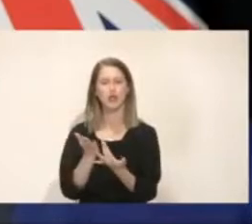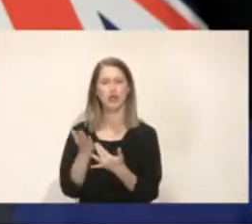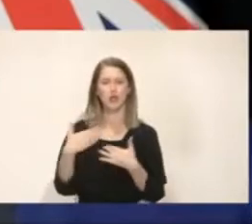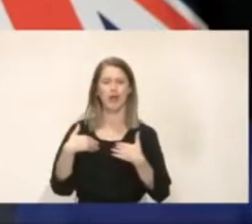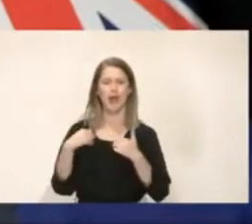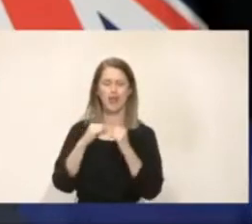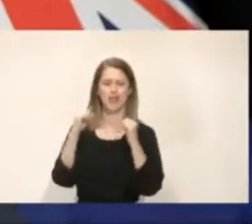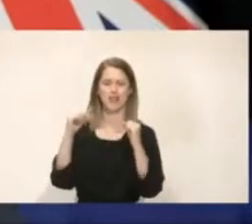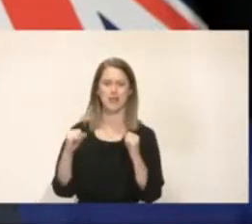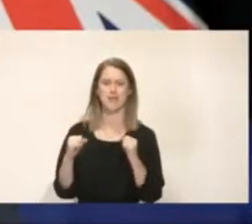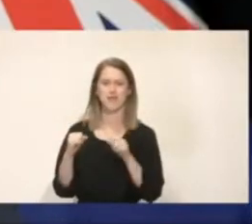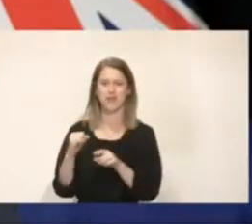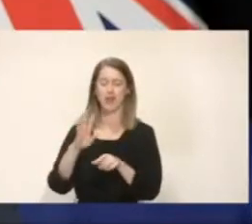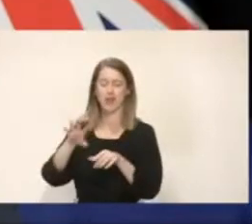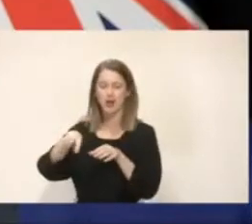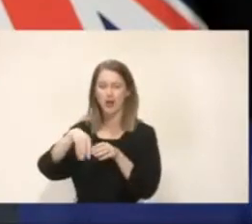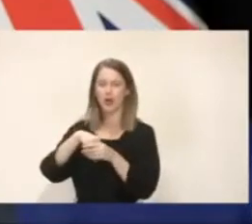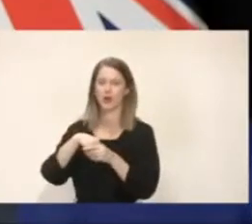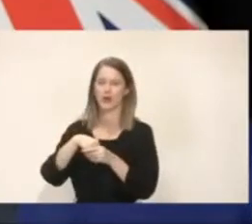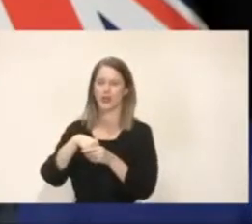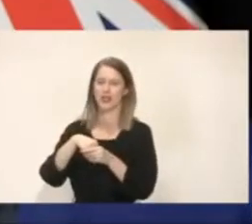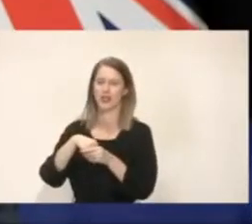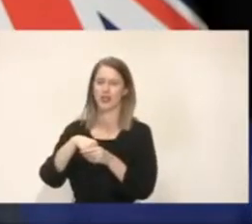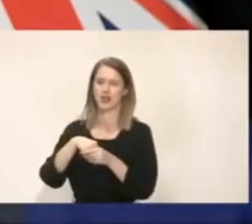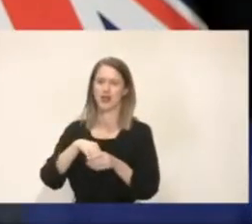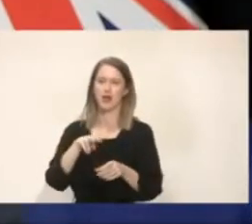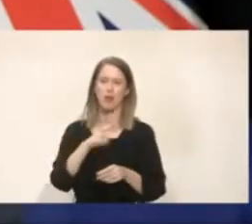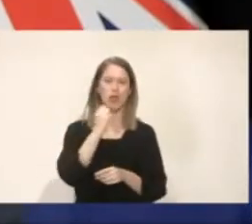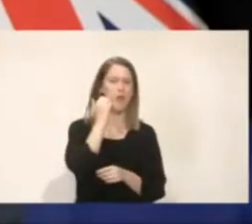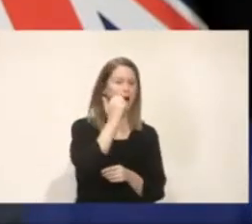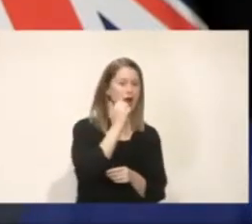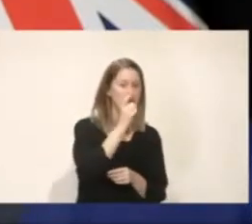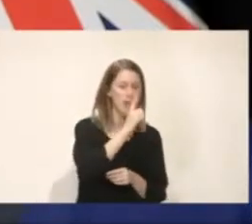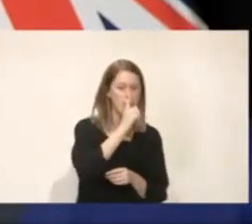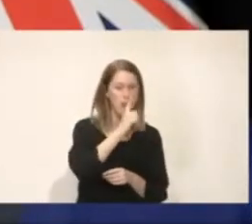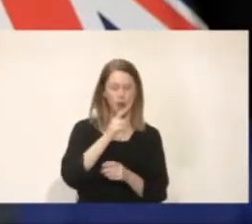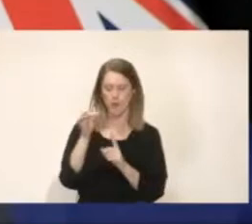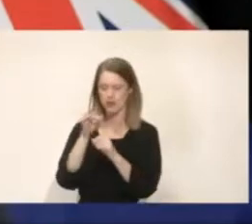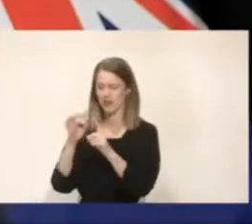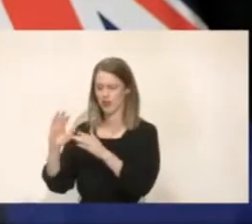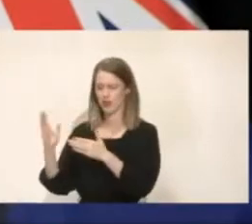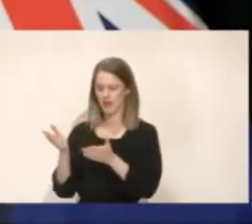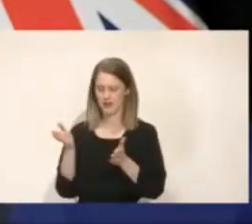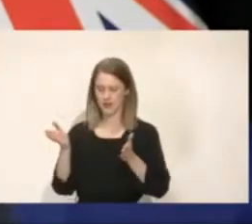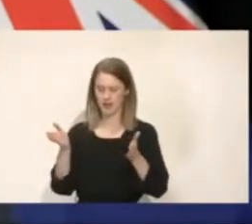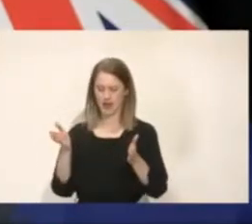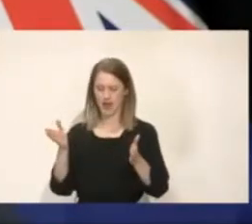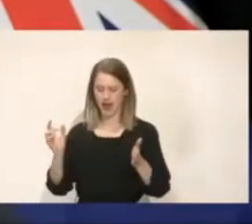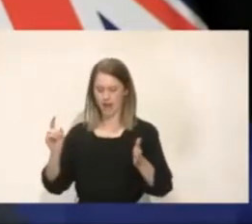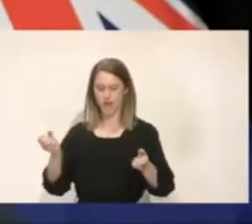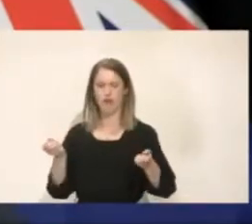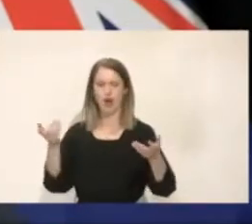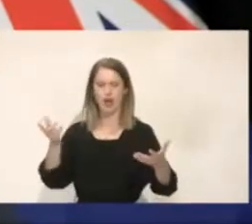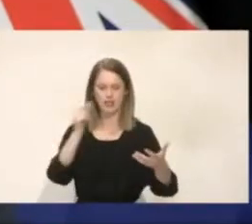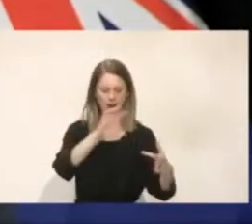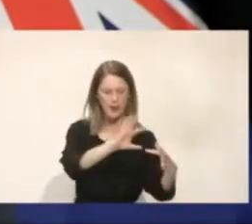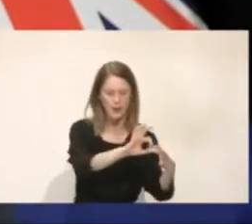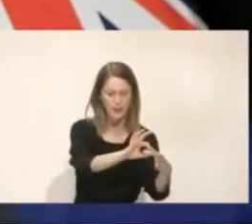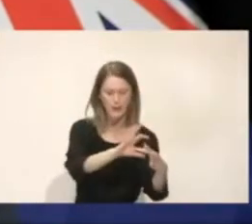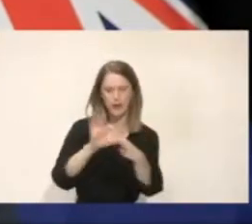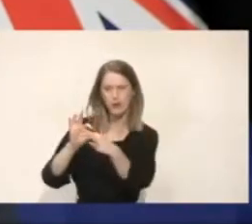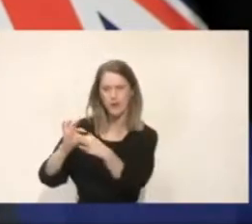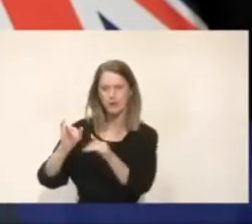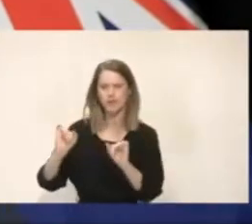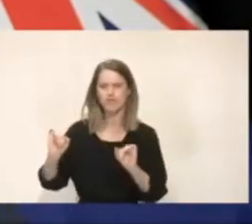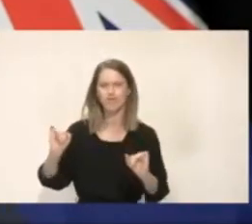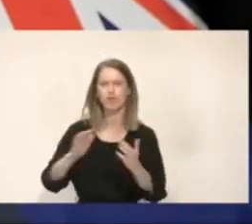health system that include both kaupapa Māori and Pacifica services, and we have providers that are able to reach into and engage with